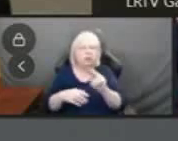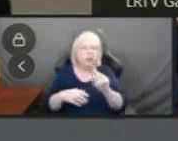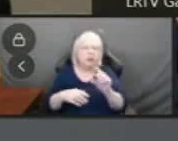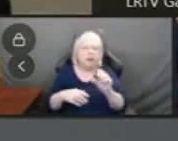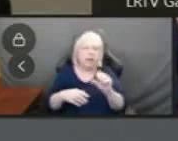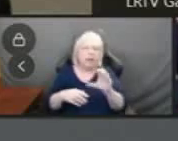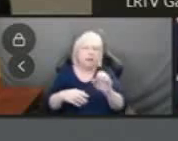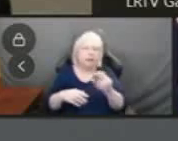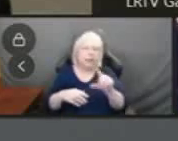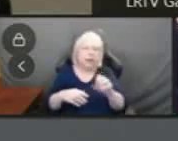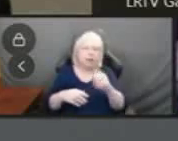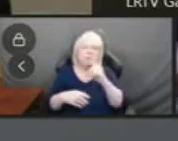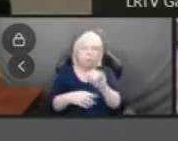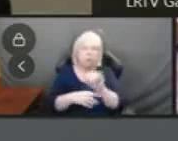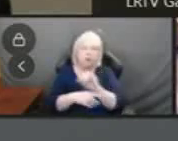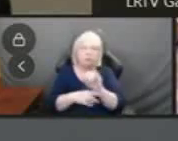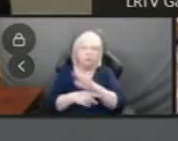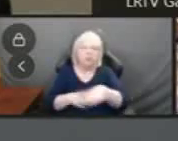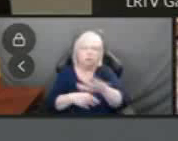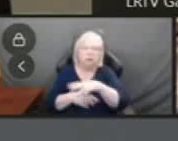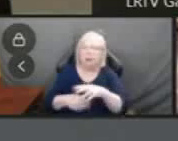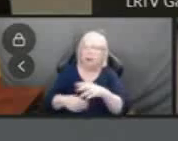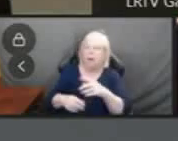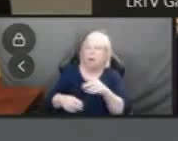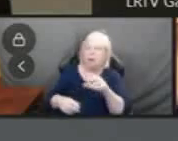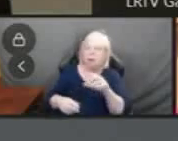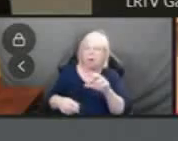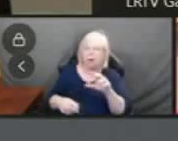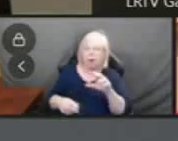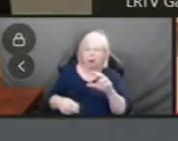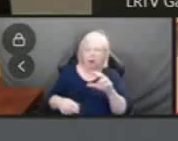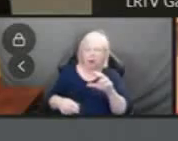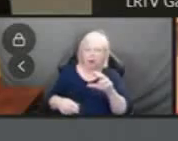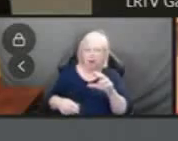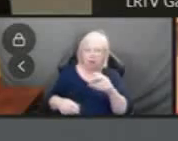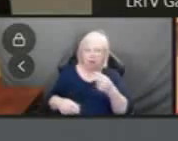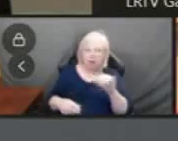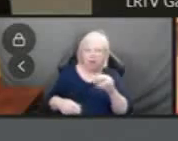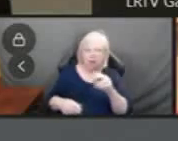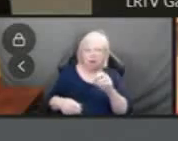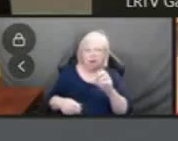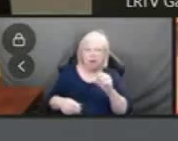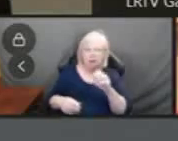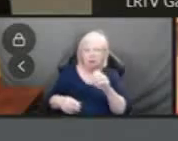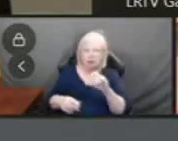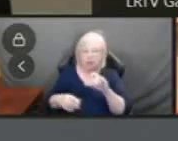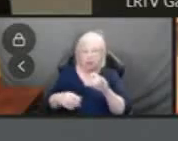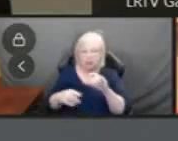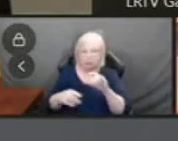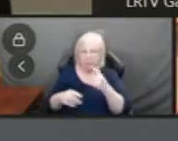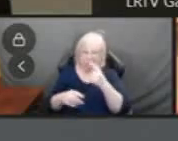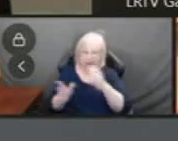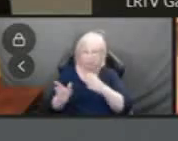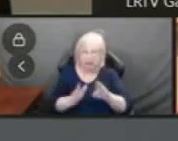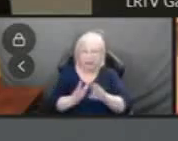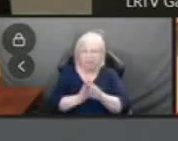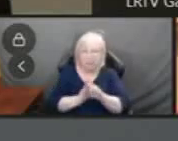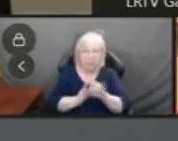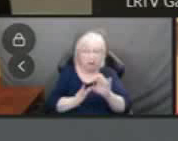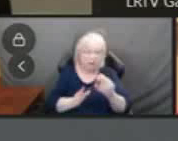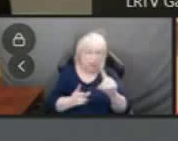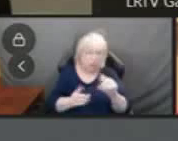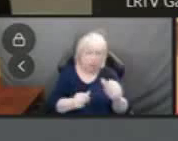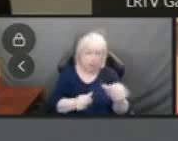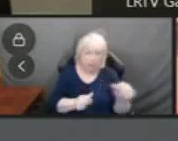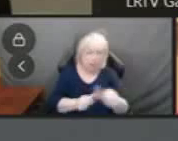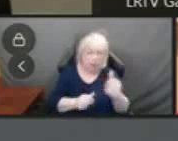then because it's a plan development, any changes to business hours, anything that other than what we approve would have to come back to